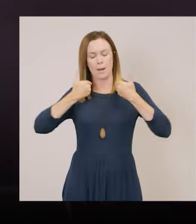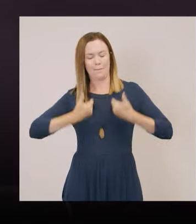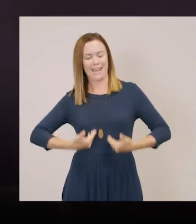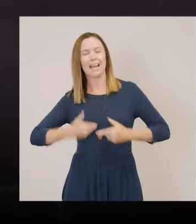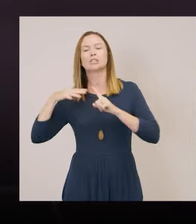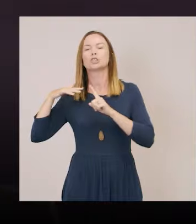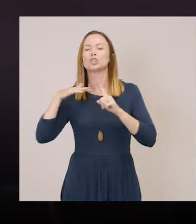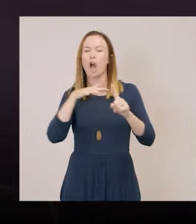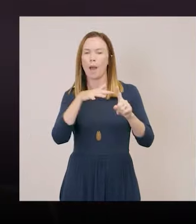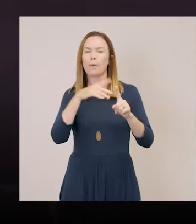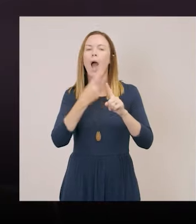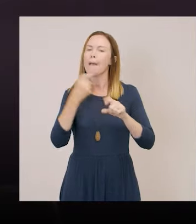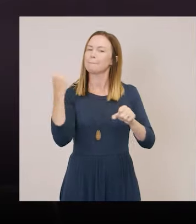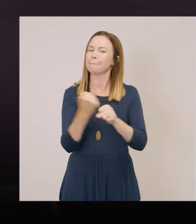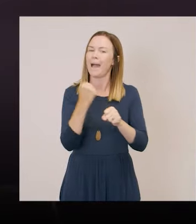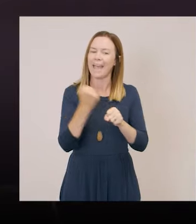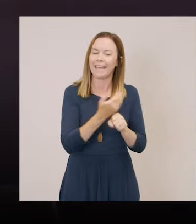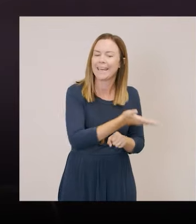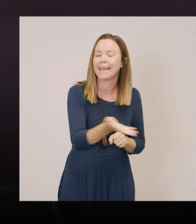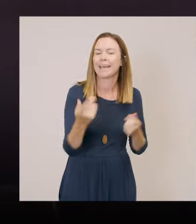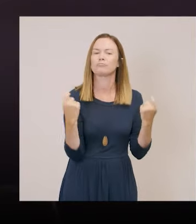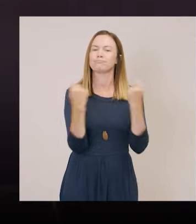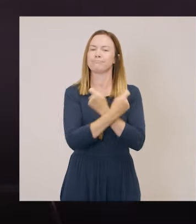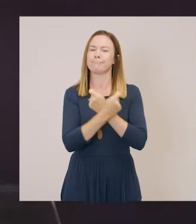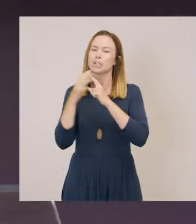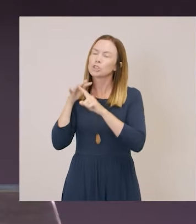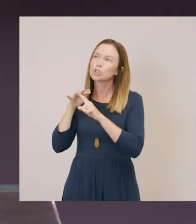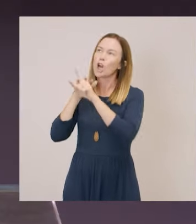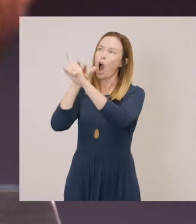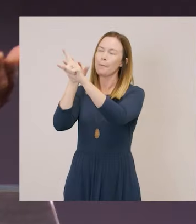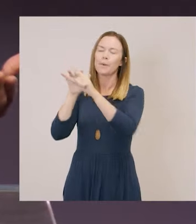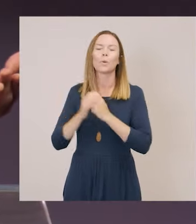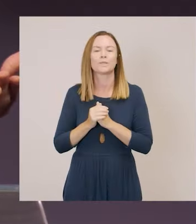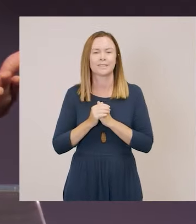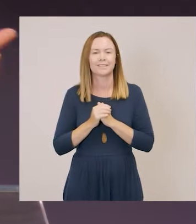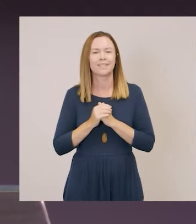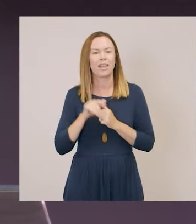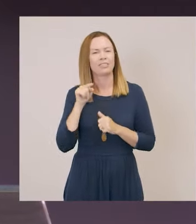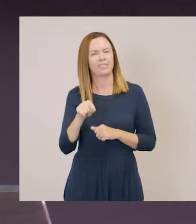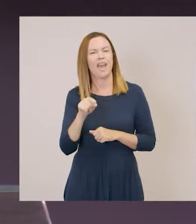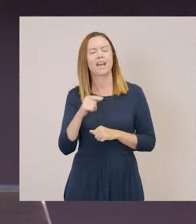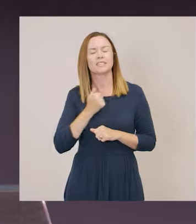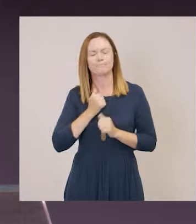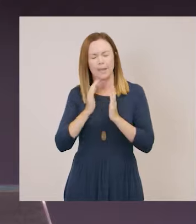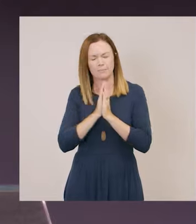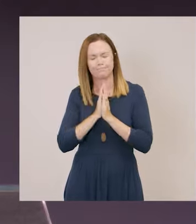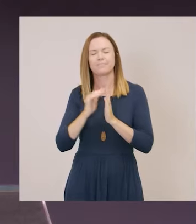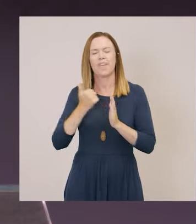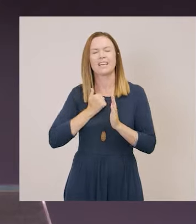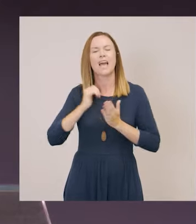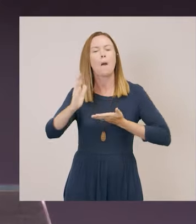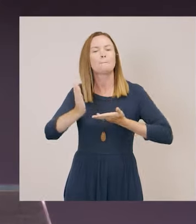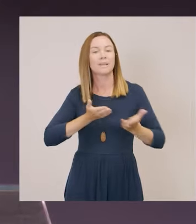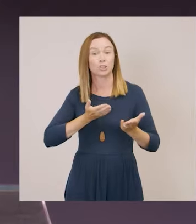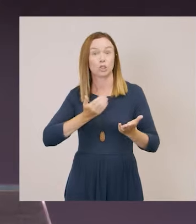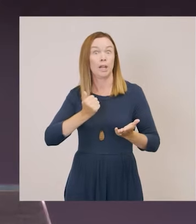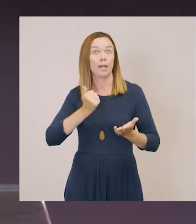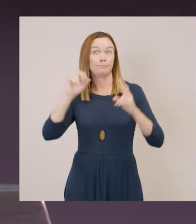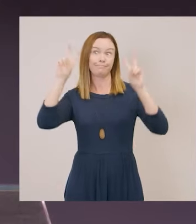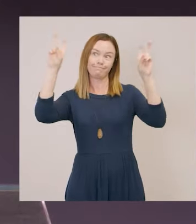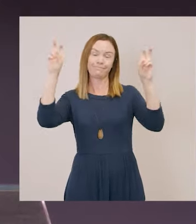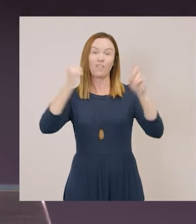Making Disciples, and we're going to be pressing into that. Being disciples and making disciples is our mission statement as a